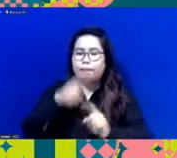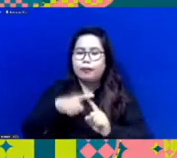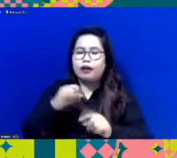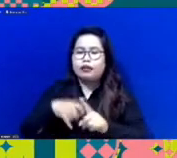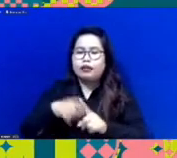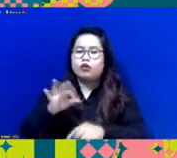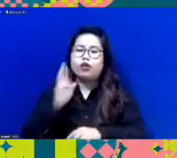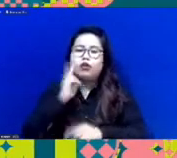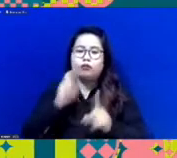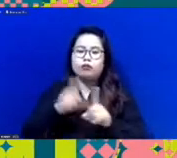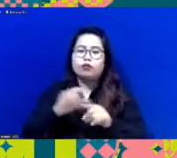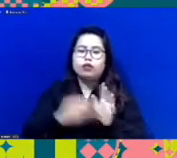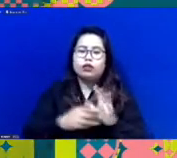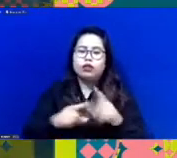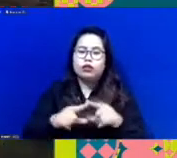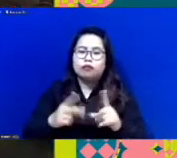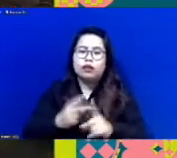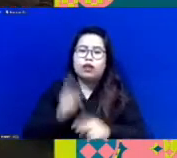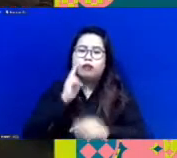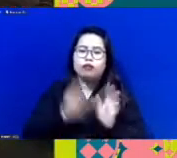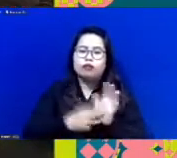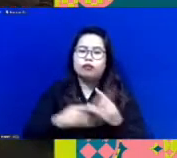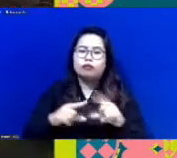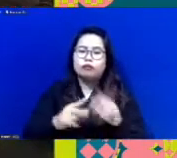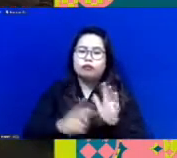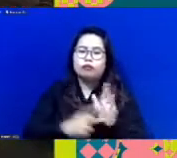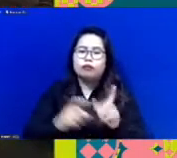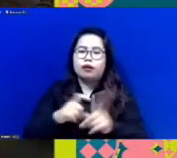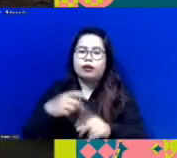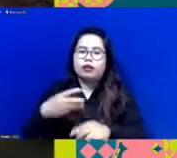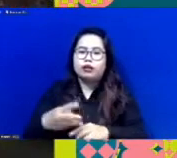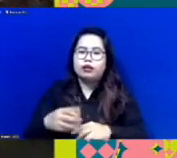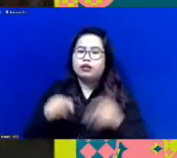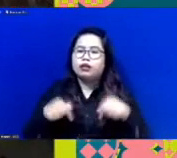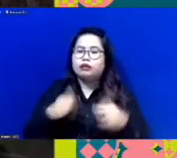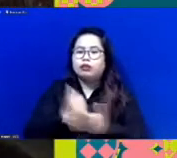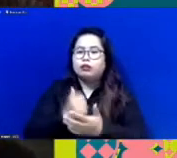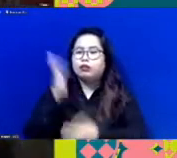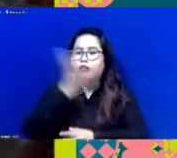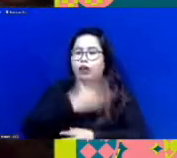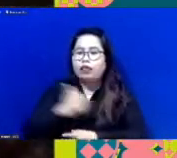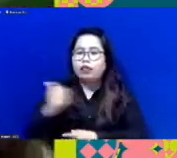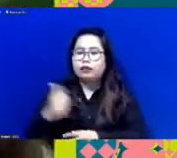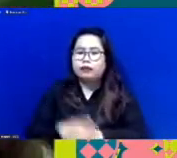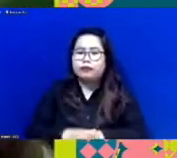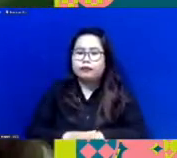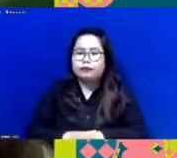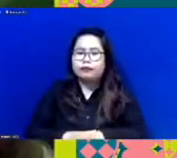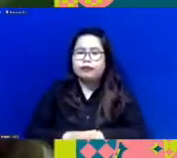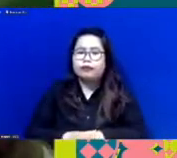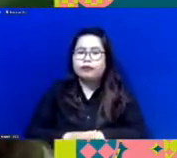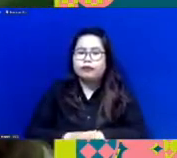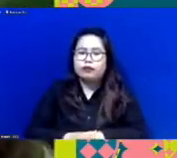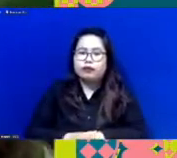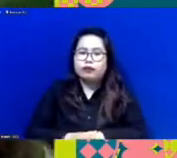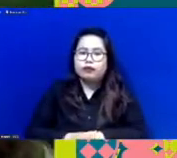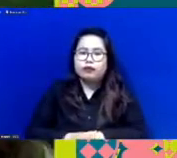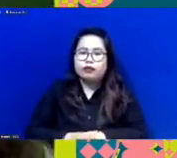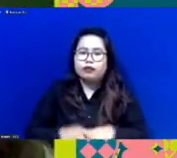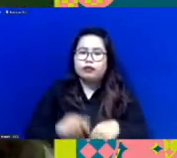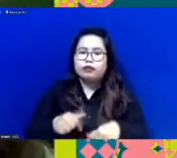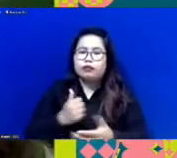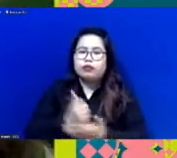lovely and beautiful women, beautiful females. Indeed, and beautiful topic. You will be corrected by Dr.